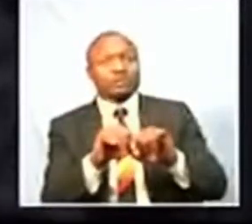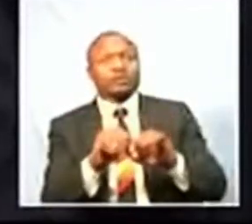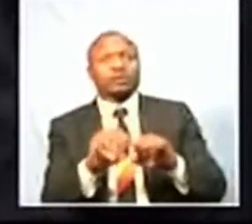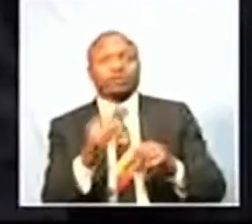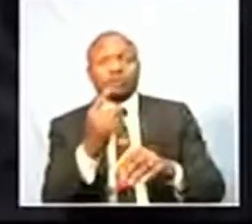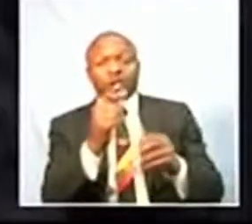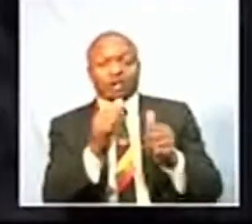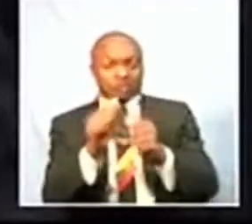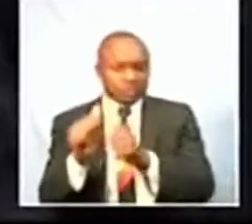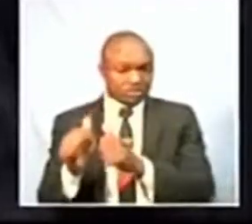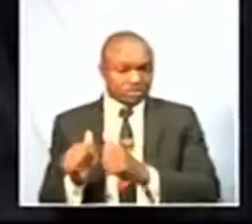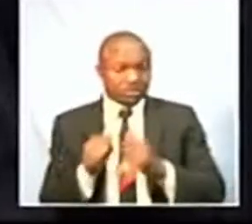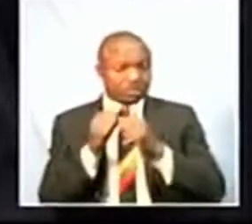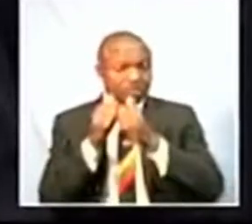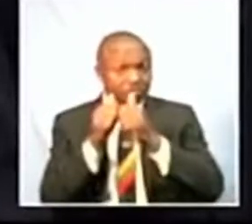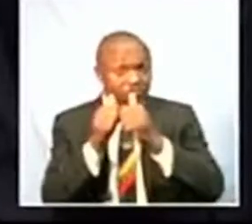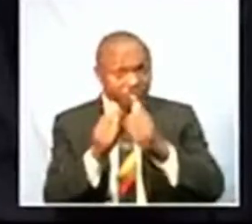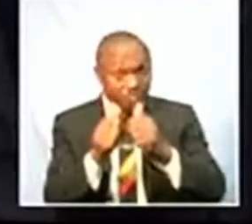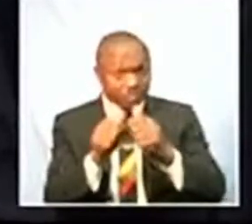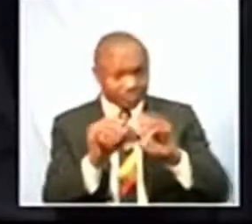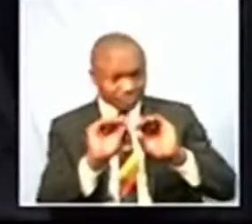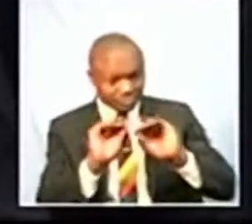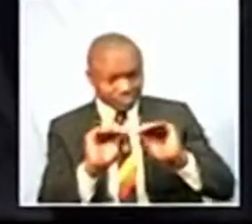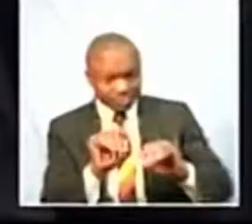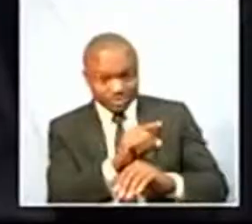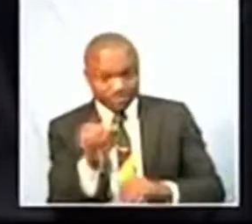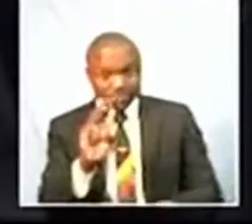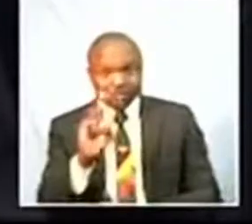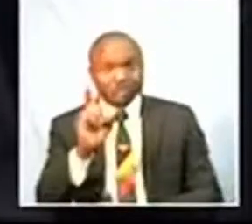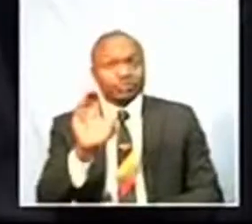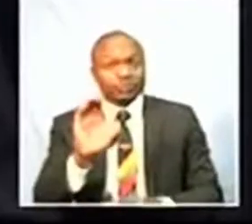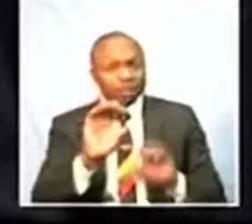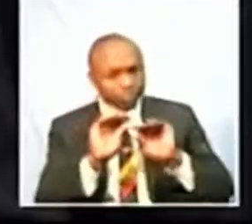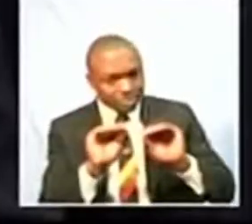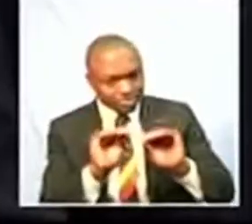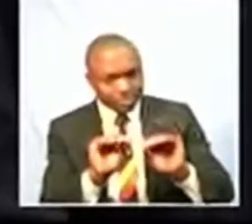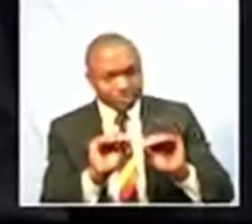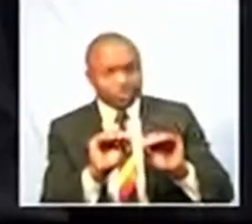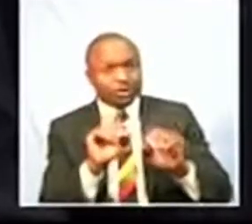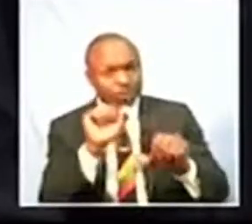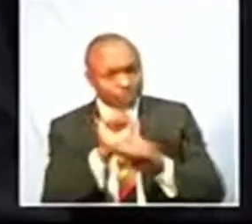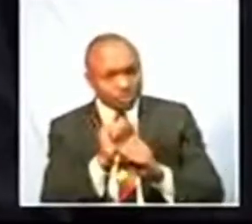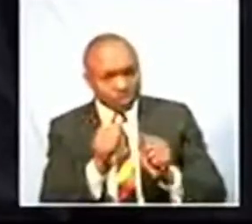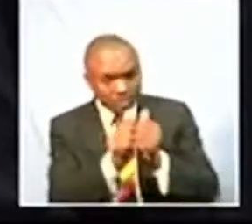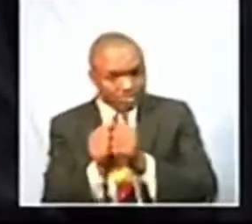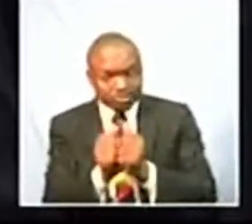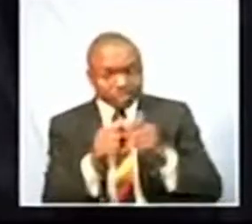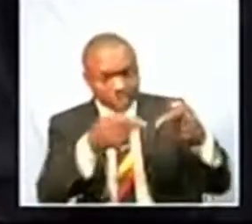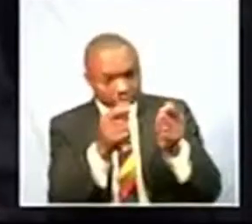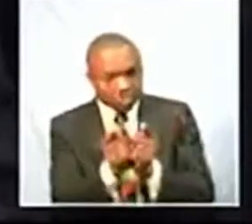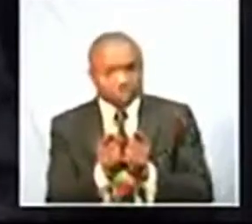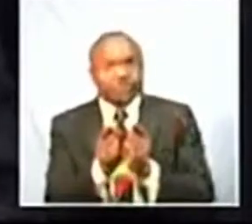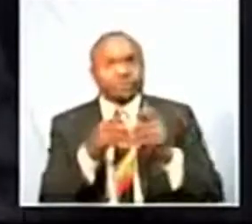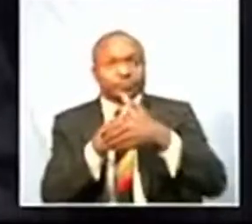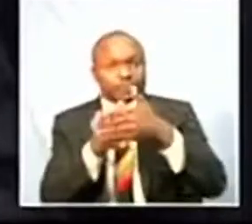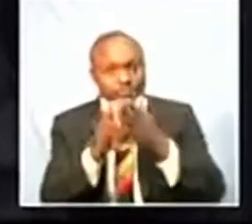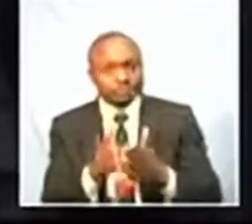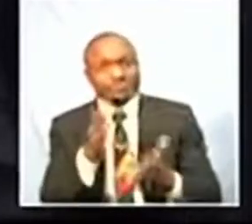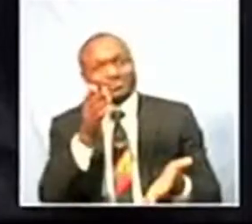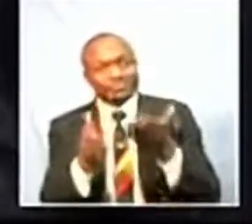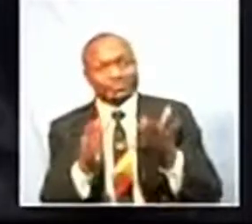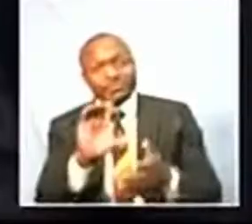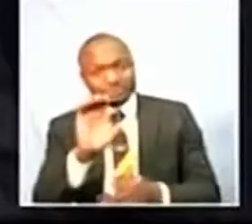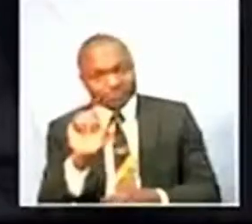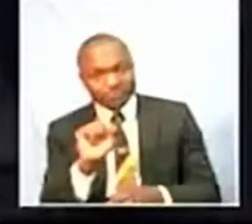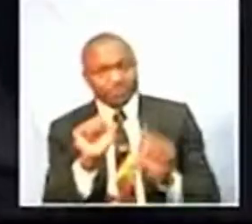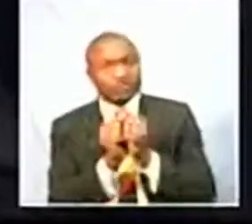act according to the orientation. WDCs are oriented. They are oriented to work together with the zone leaders. So maybe CS